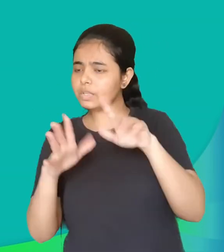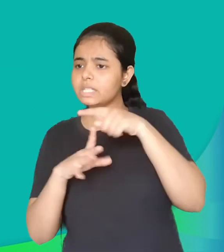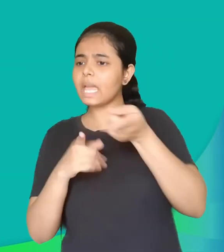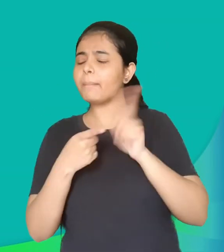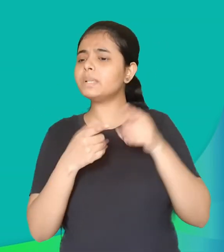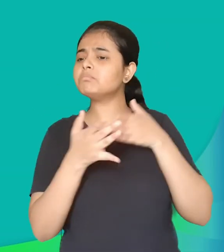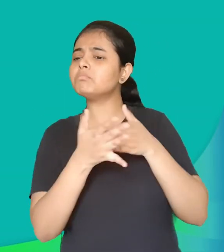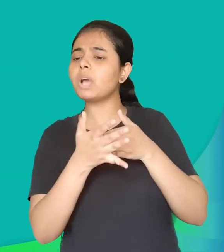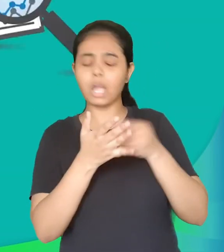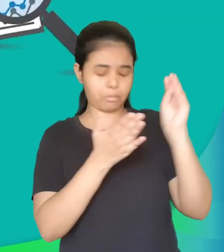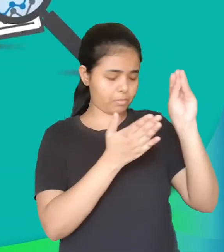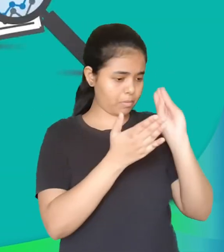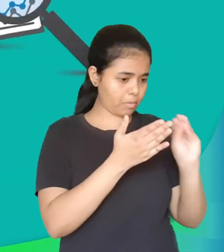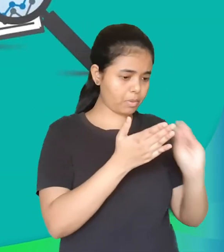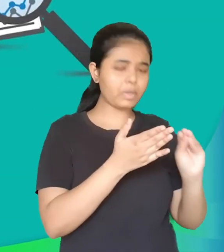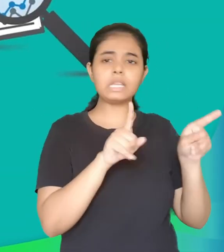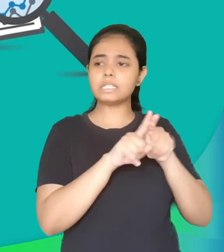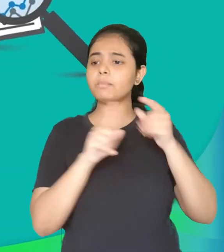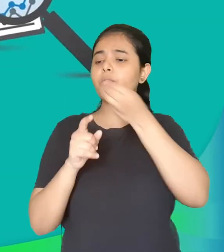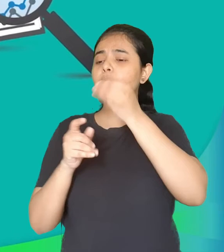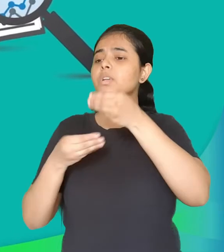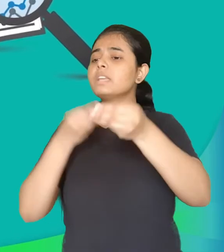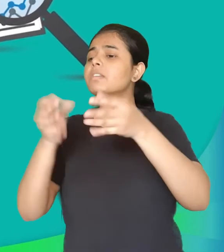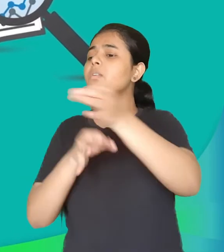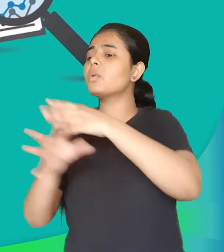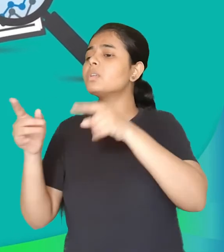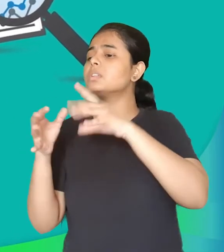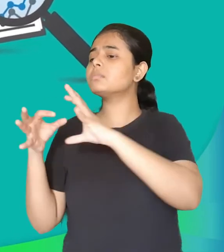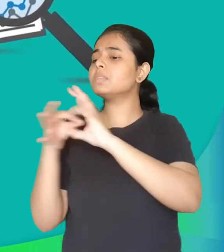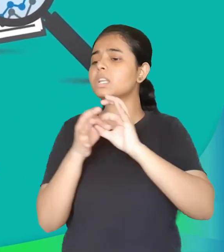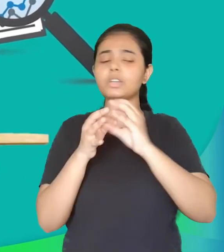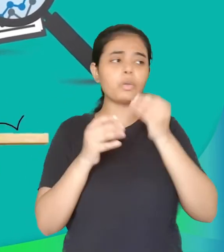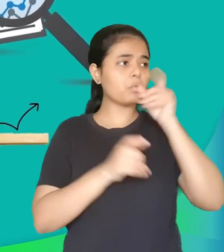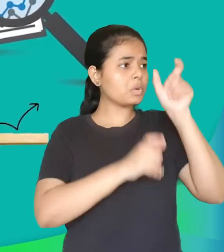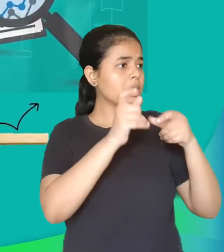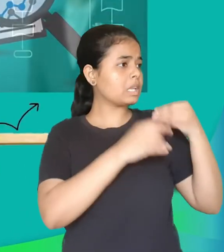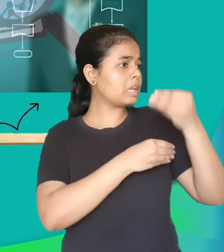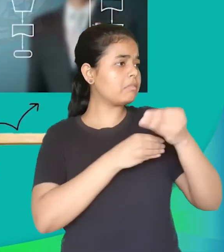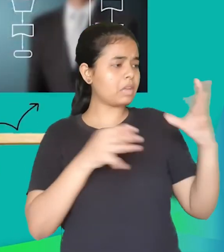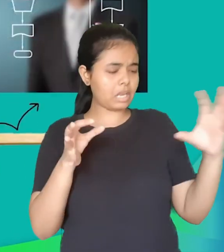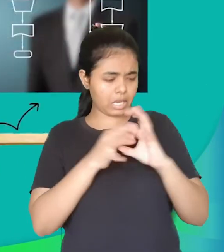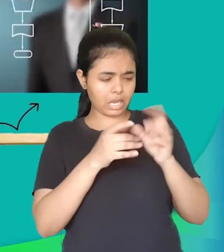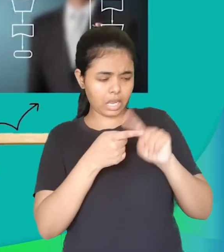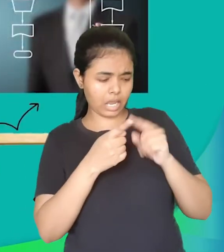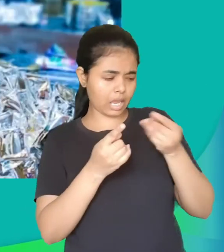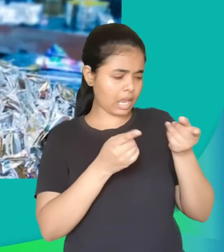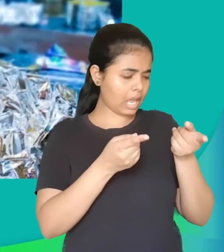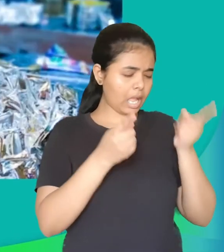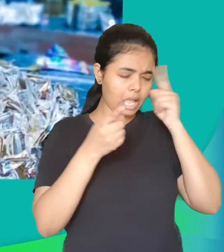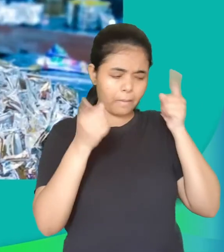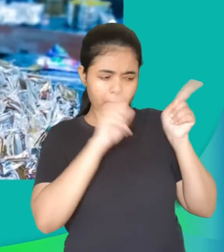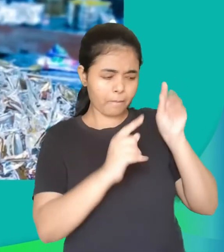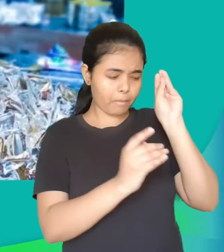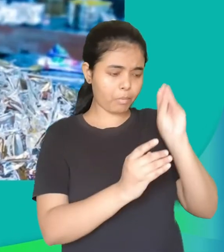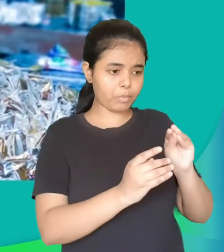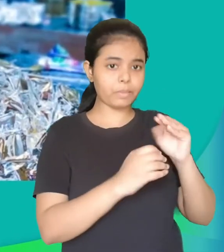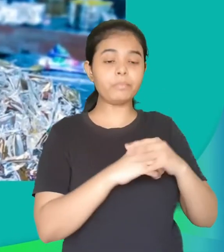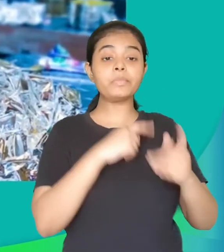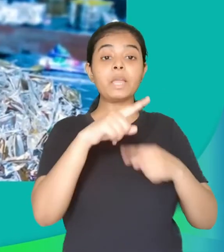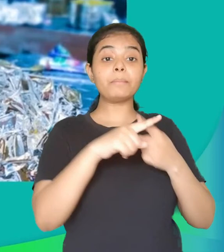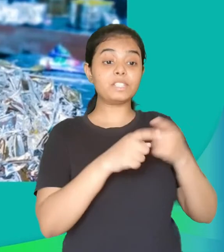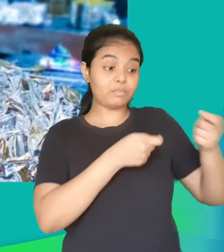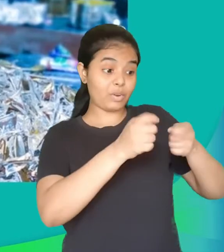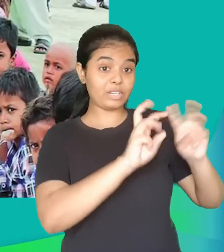Committee shall monitor and make recommendations on the improvement of the operations by the surplus food